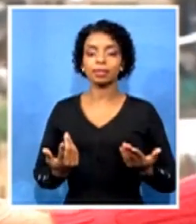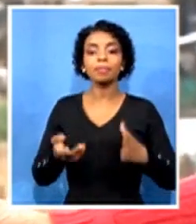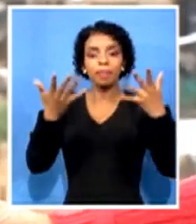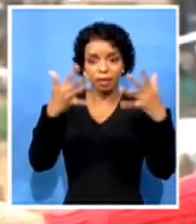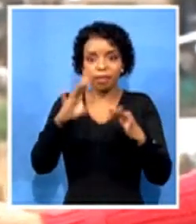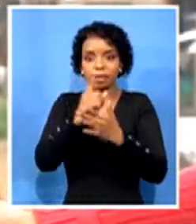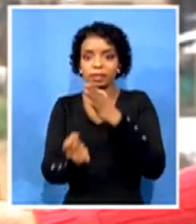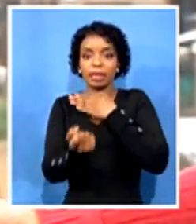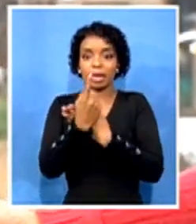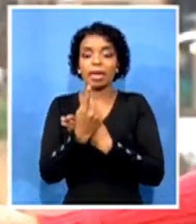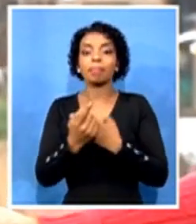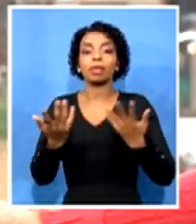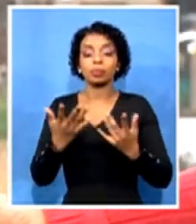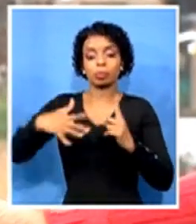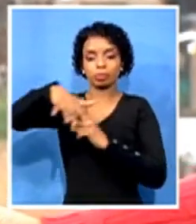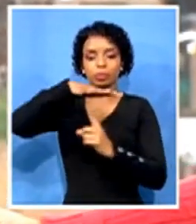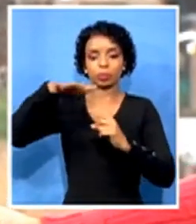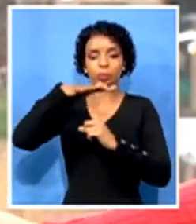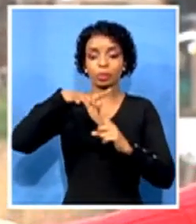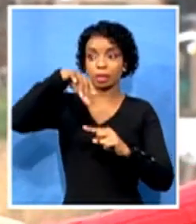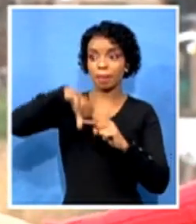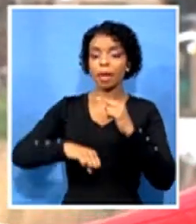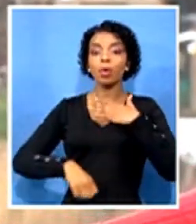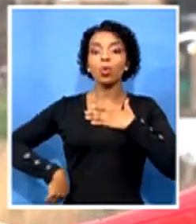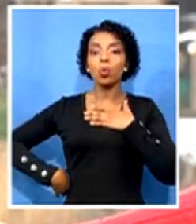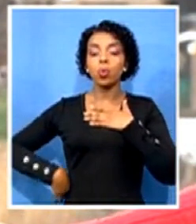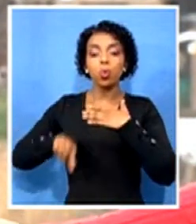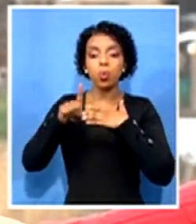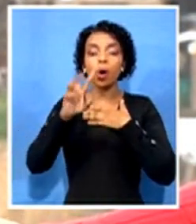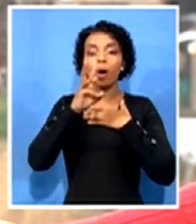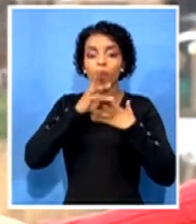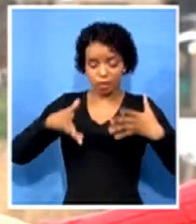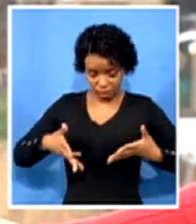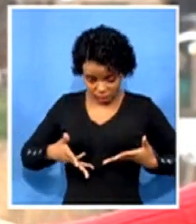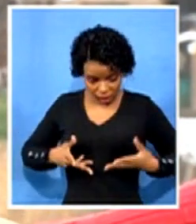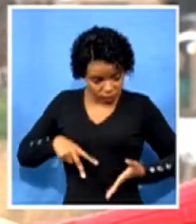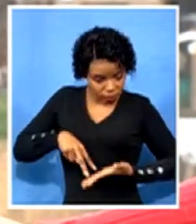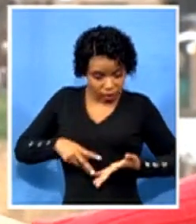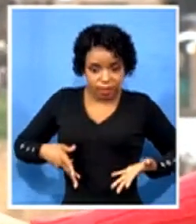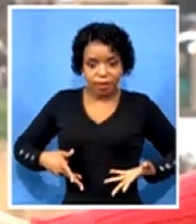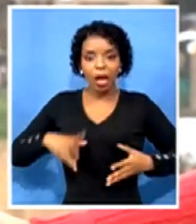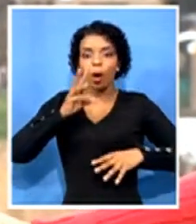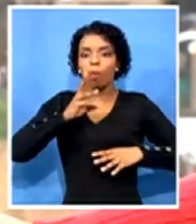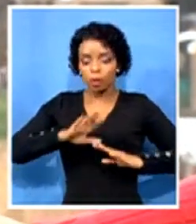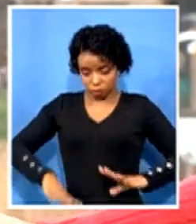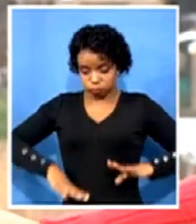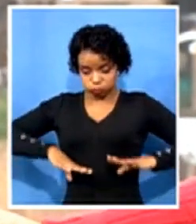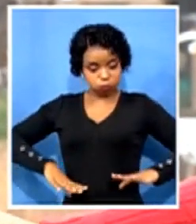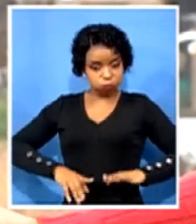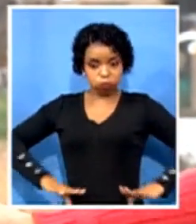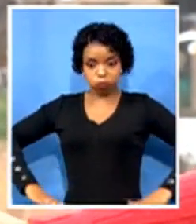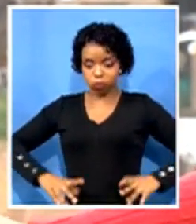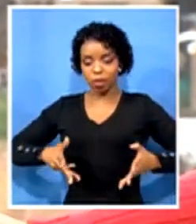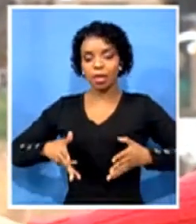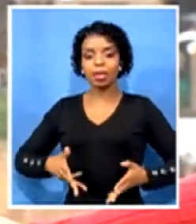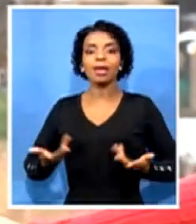water is even where we are standing, which is way too dangerous. Even the vehicles on the road cannot even move on this